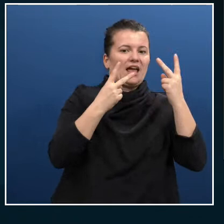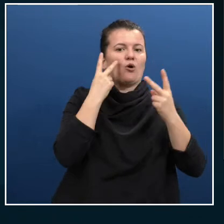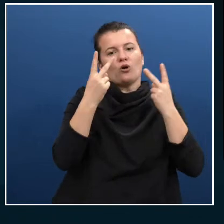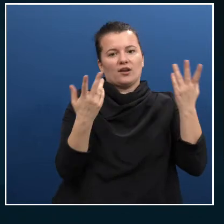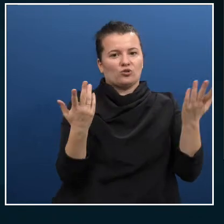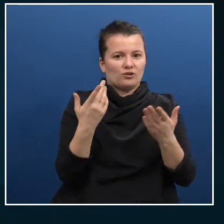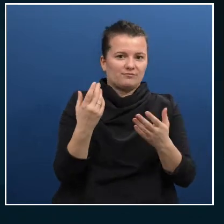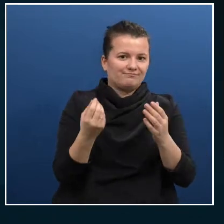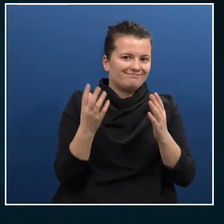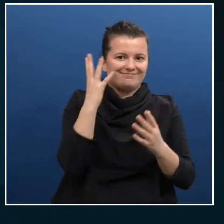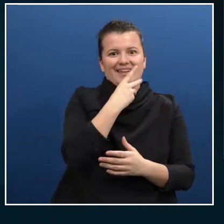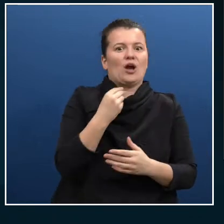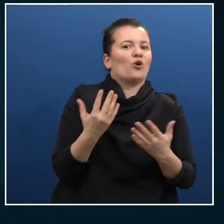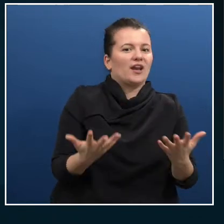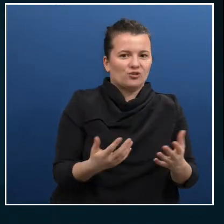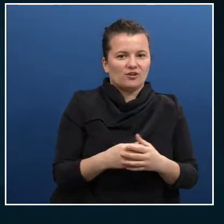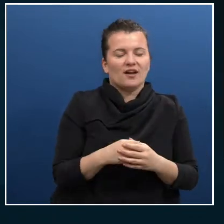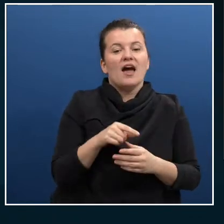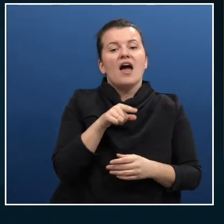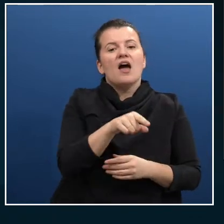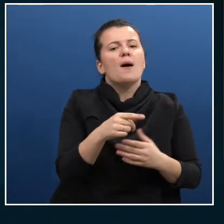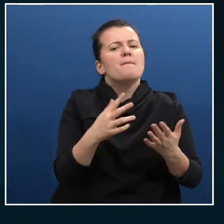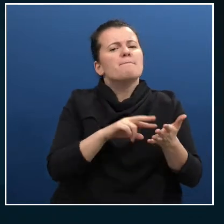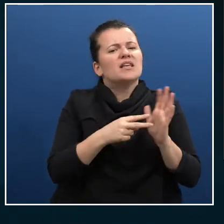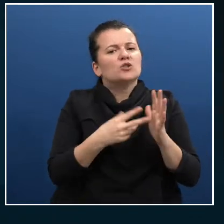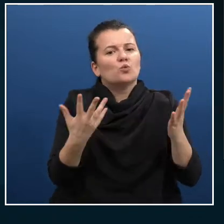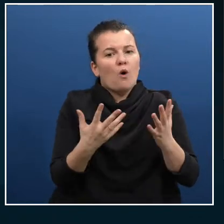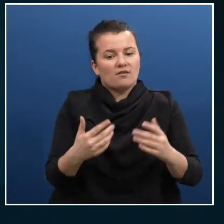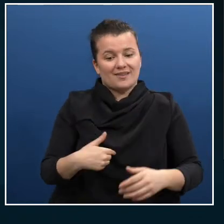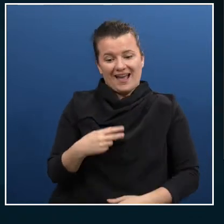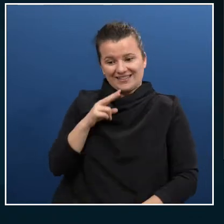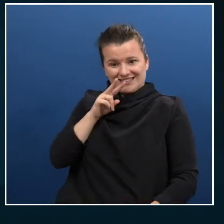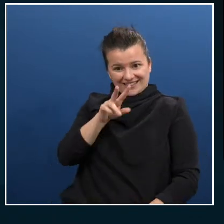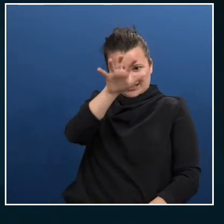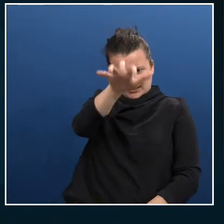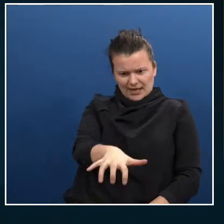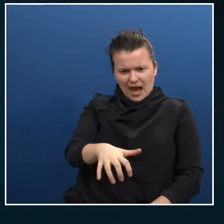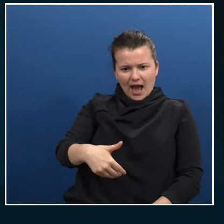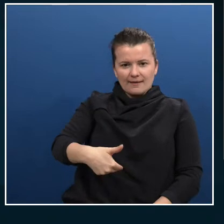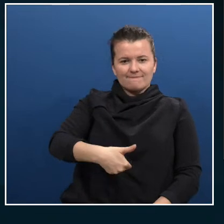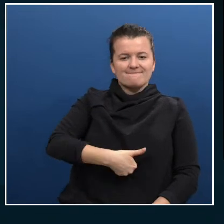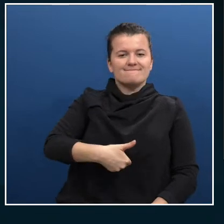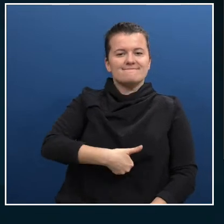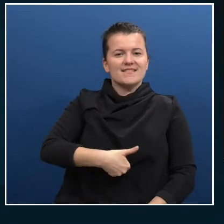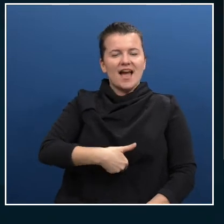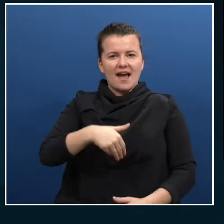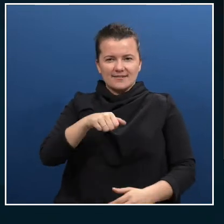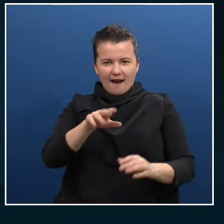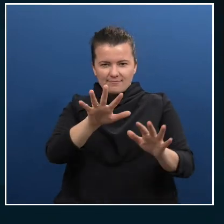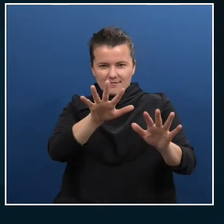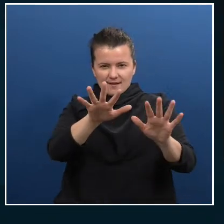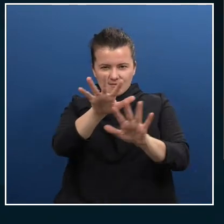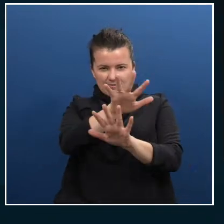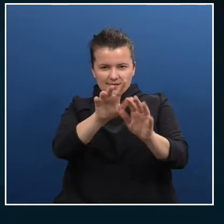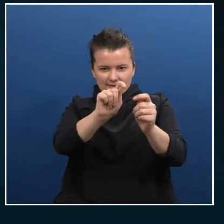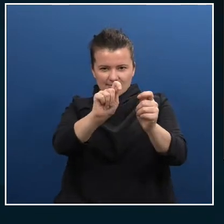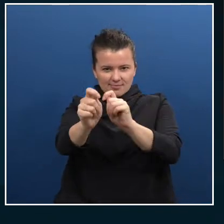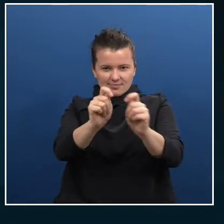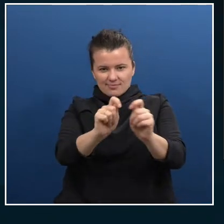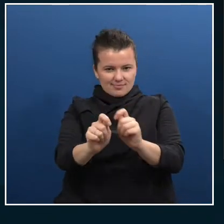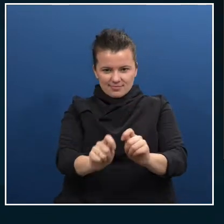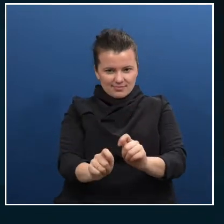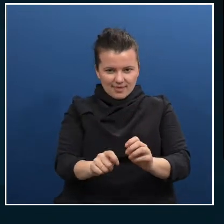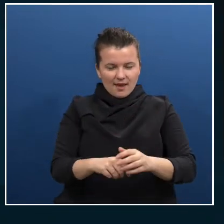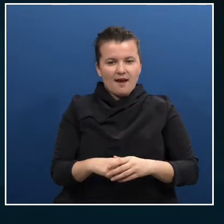more intuitive configuration of, in this example, the allowed values for